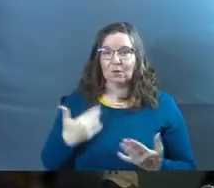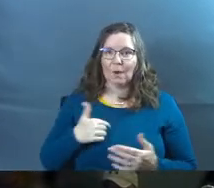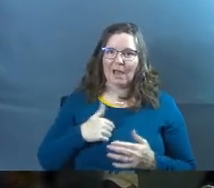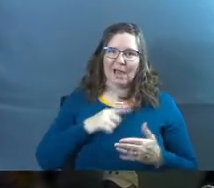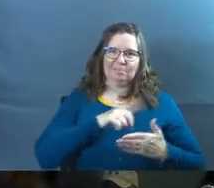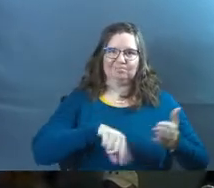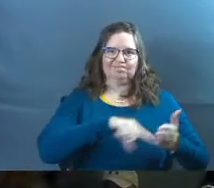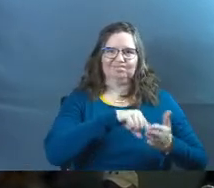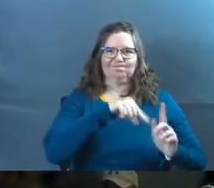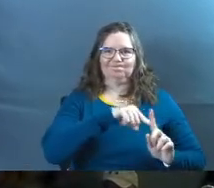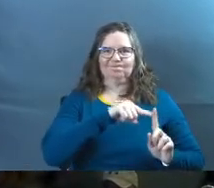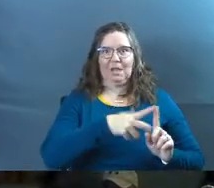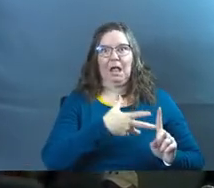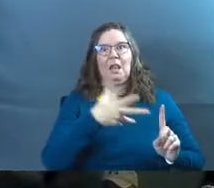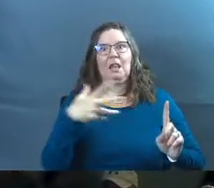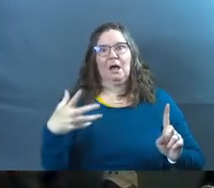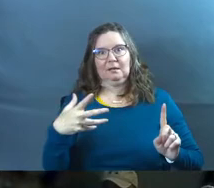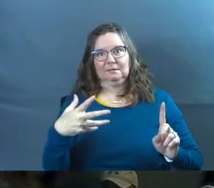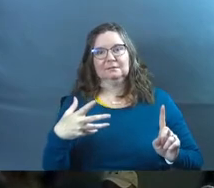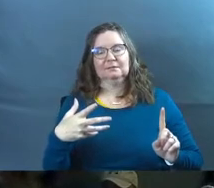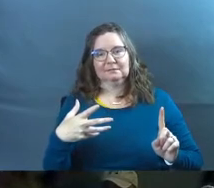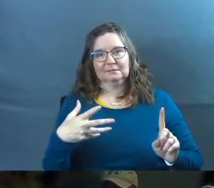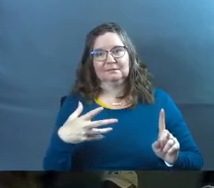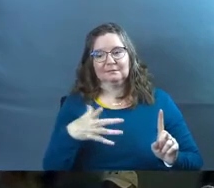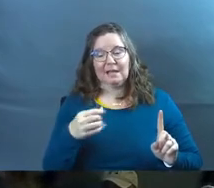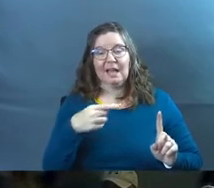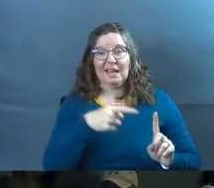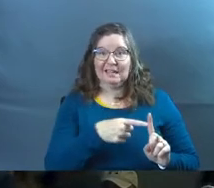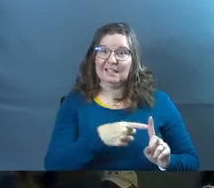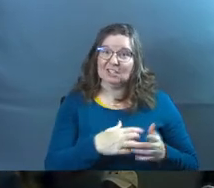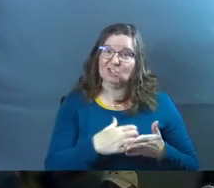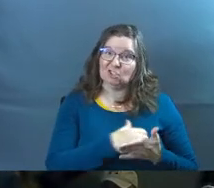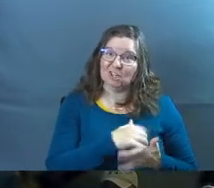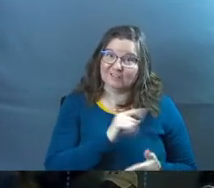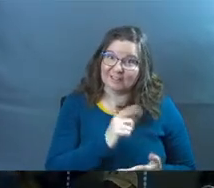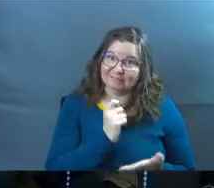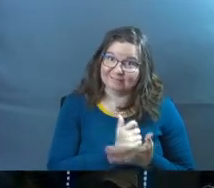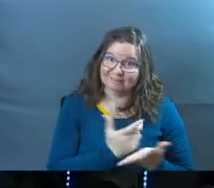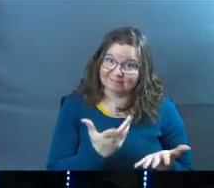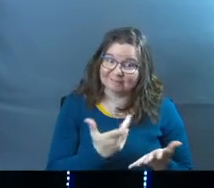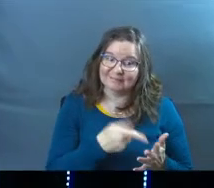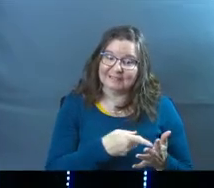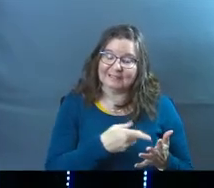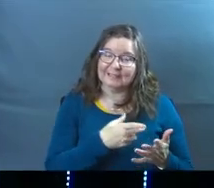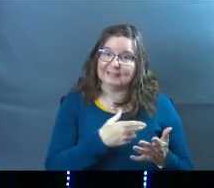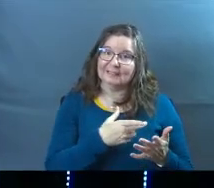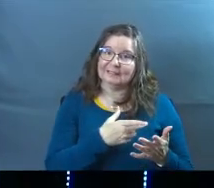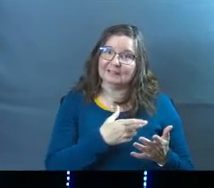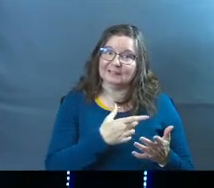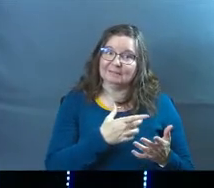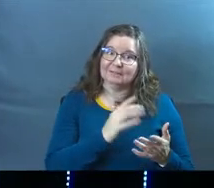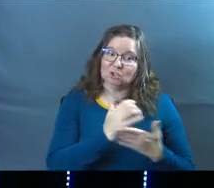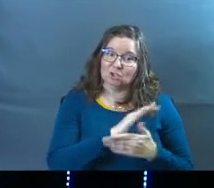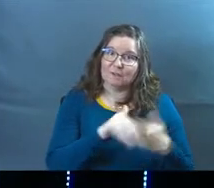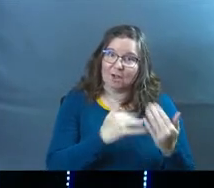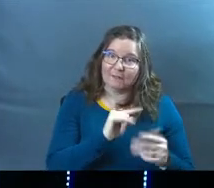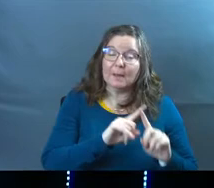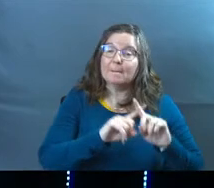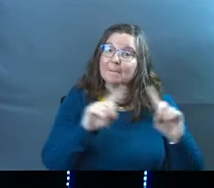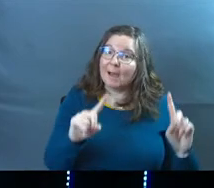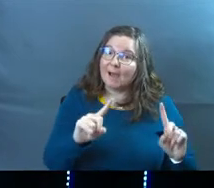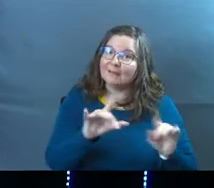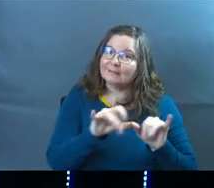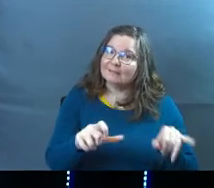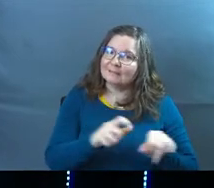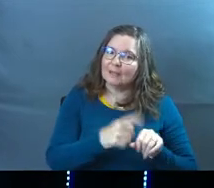on old man Jacob a whole heck of a lot. And he deserved it. Amen? He deserved all of it, I would say. But this